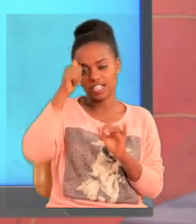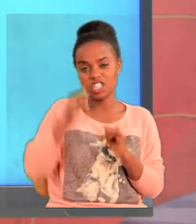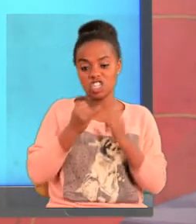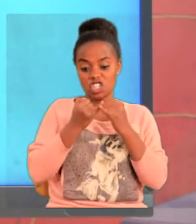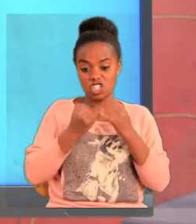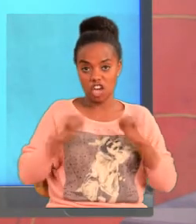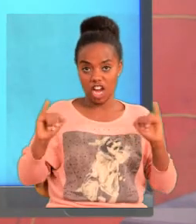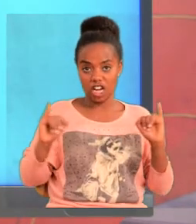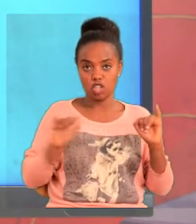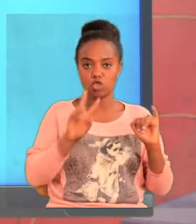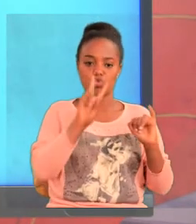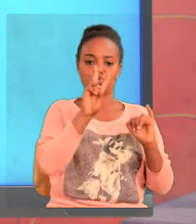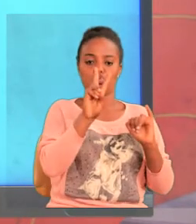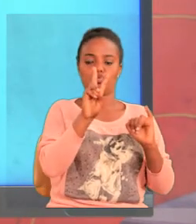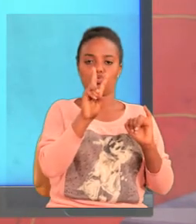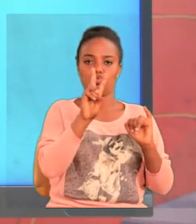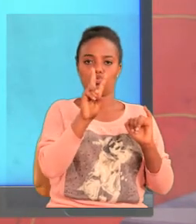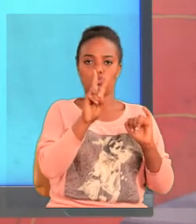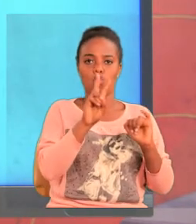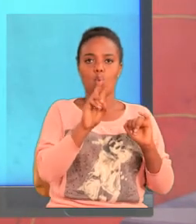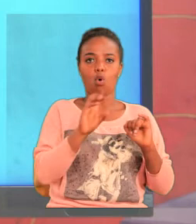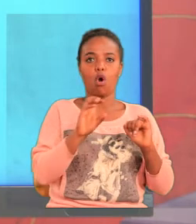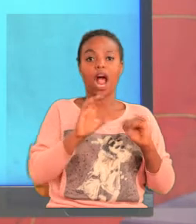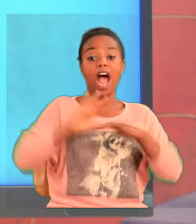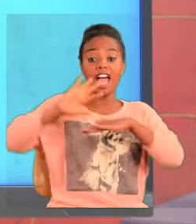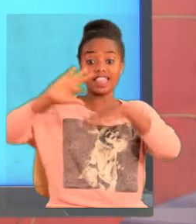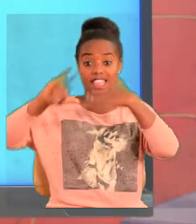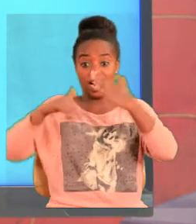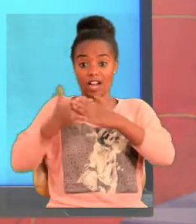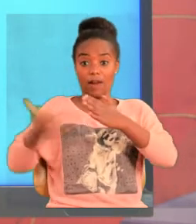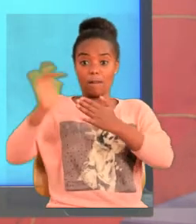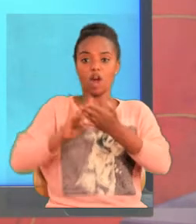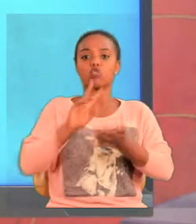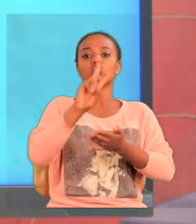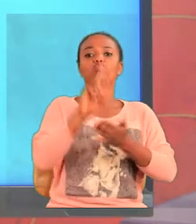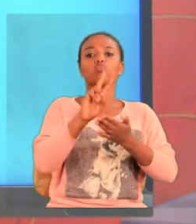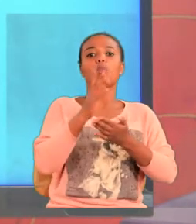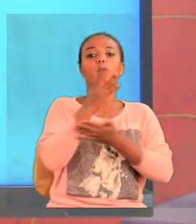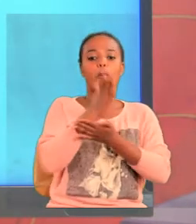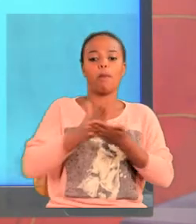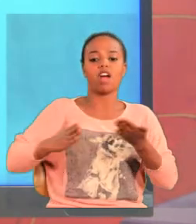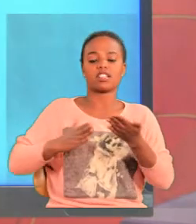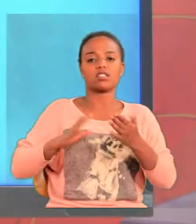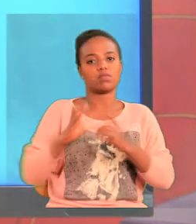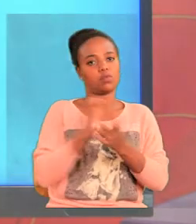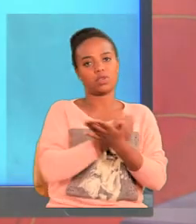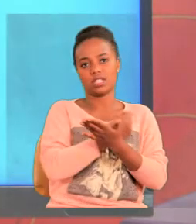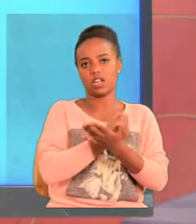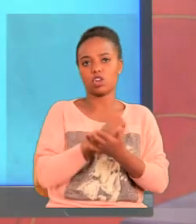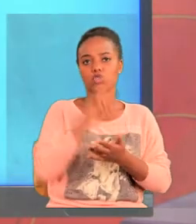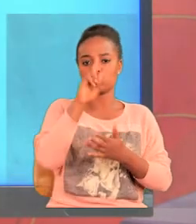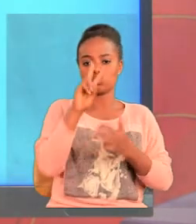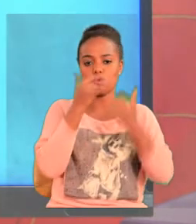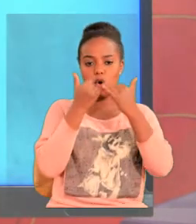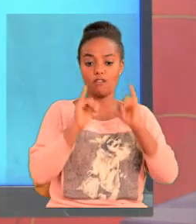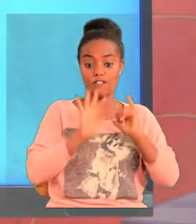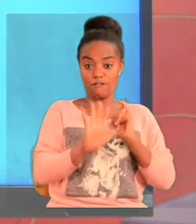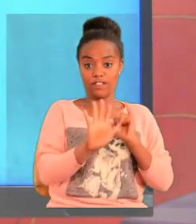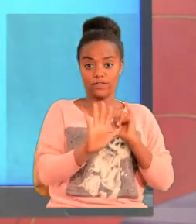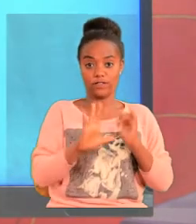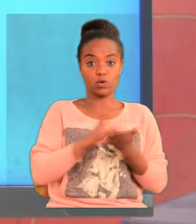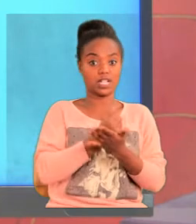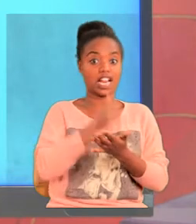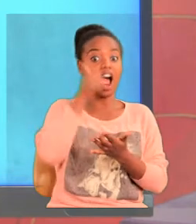shares two parts of out of the total is 5:3. 2/5. Aster will